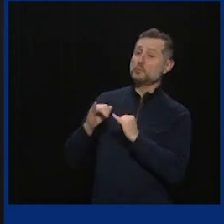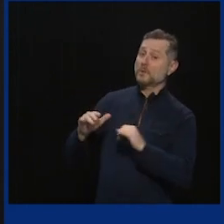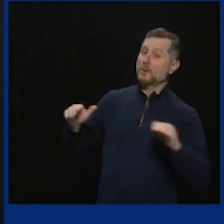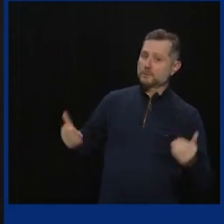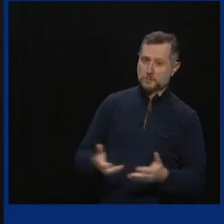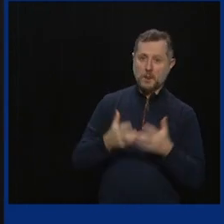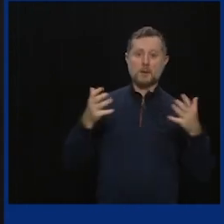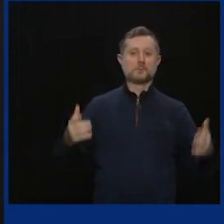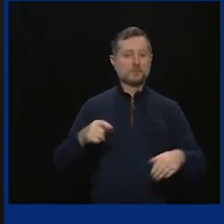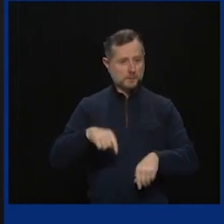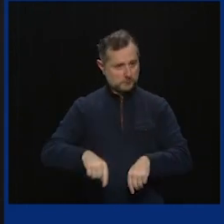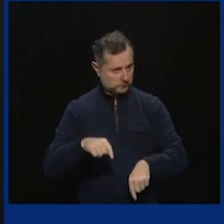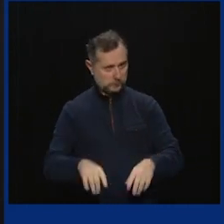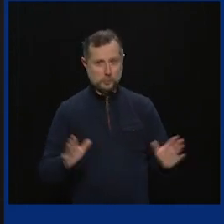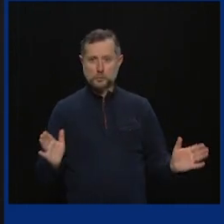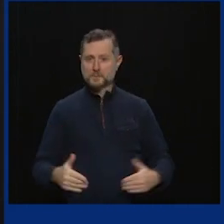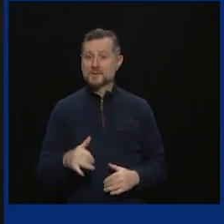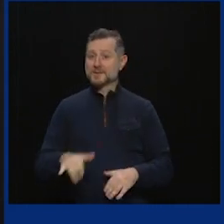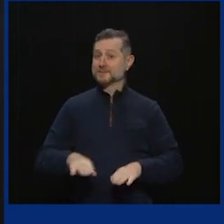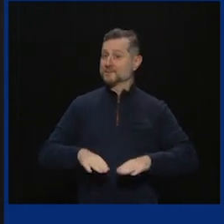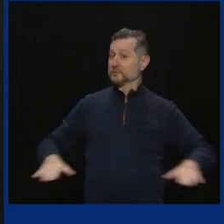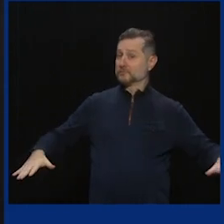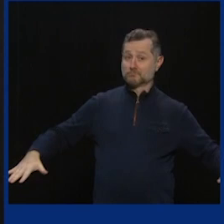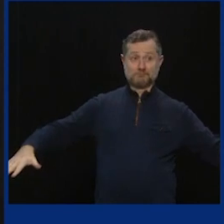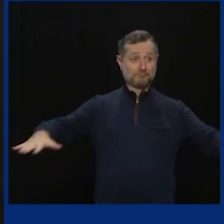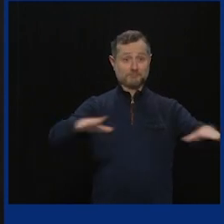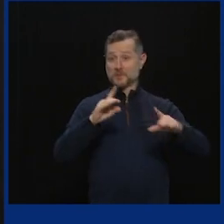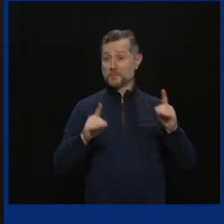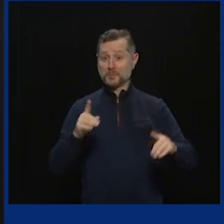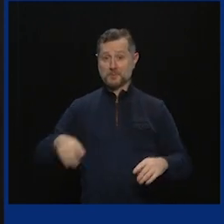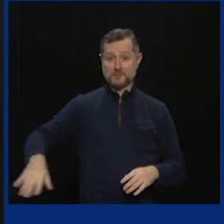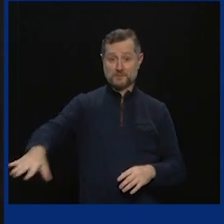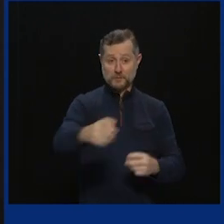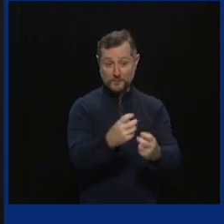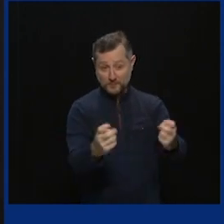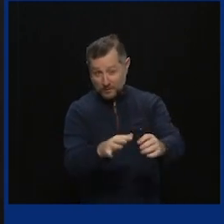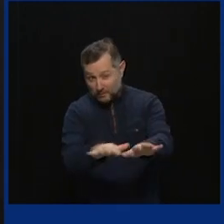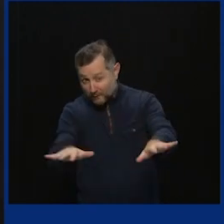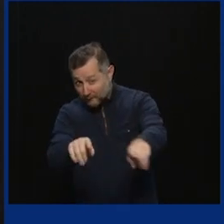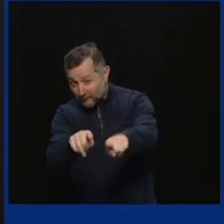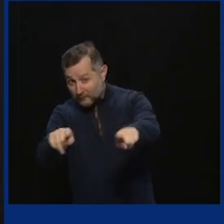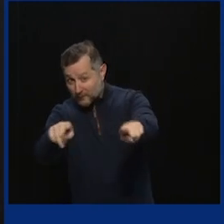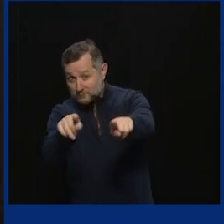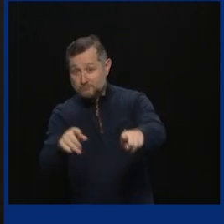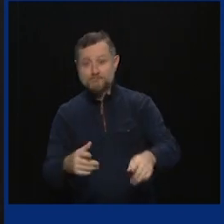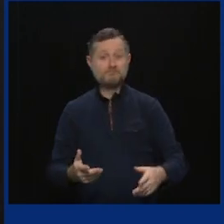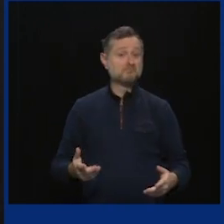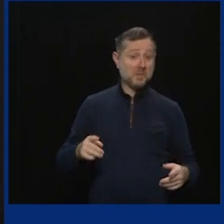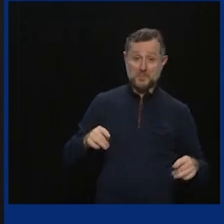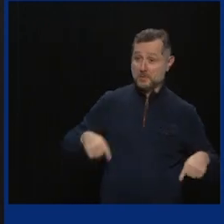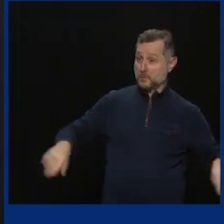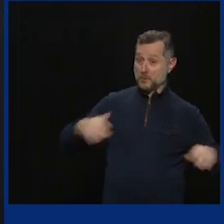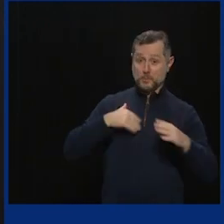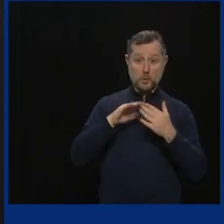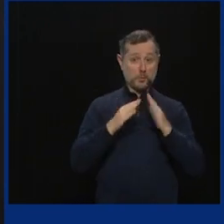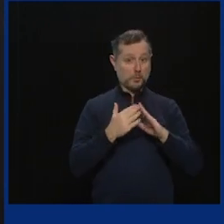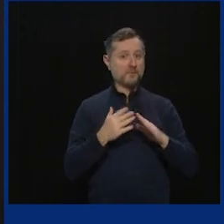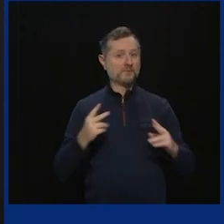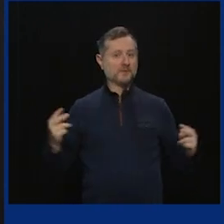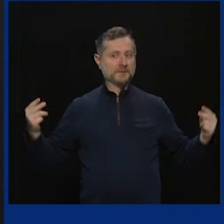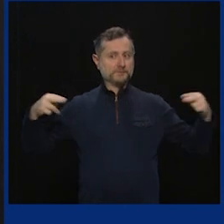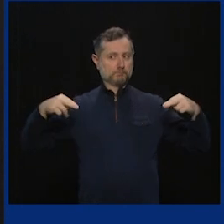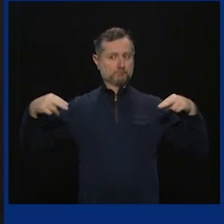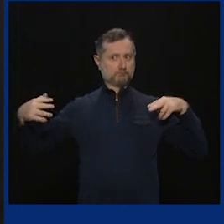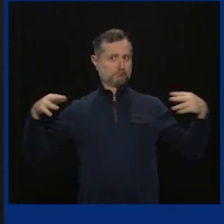with, all of the folks in the front rows and the many people from this community who, really do view this as,